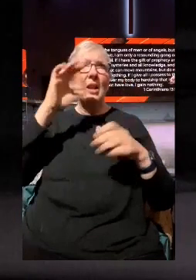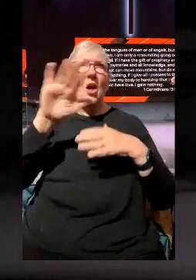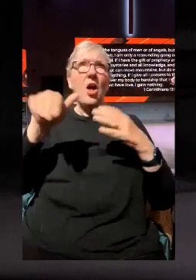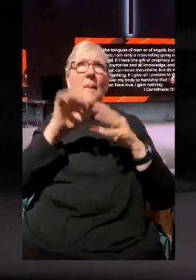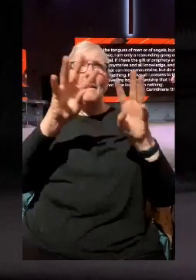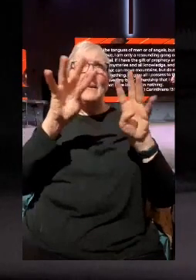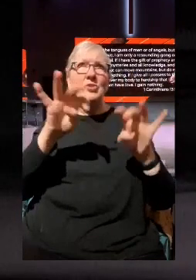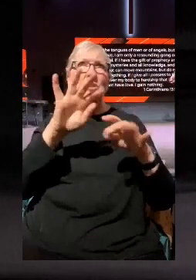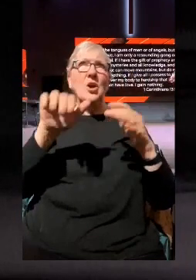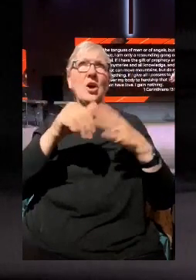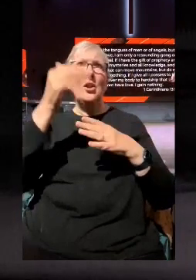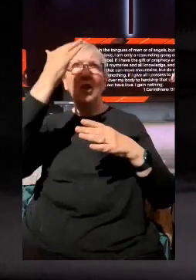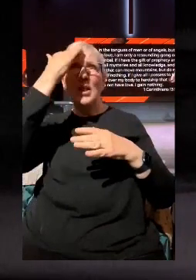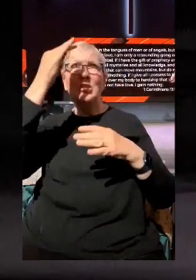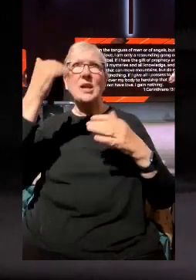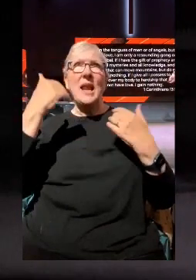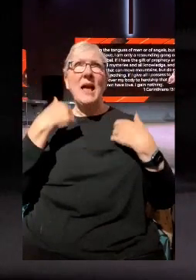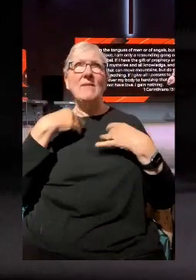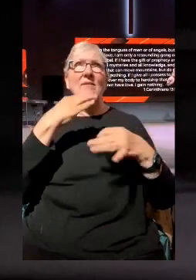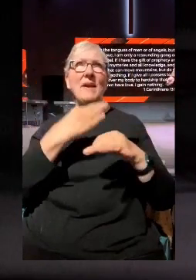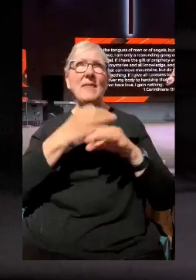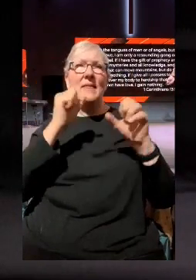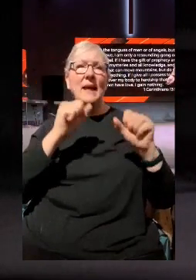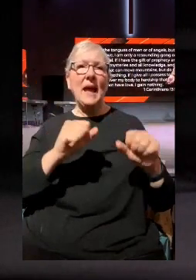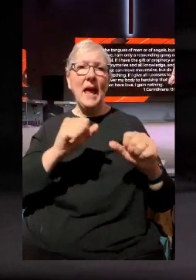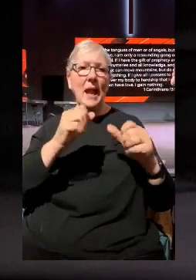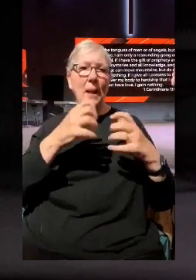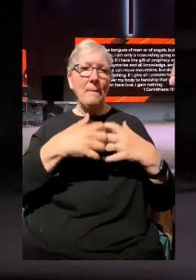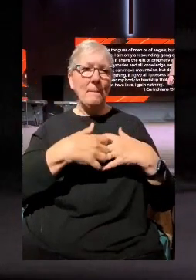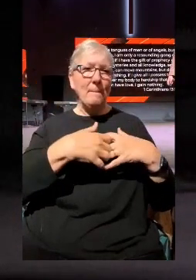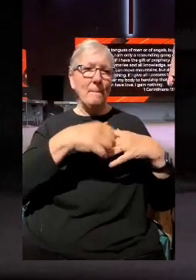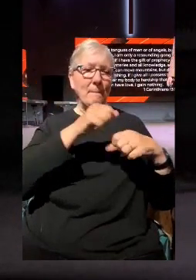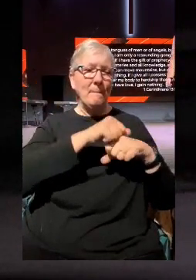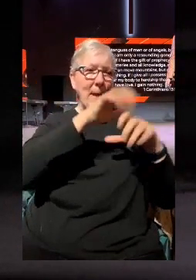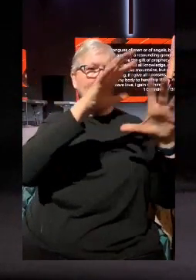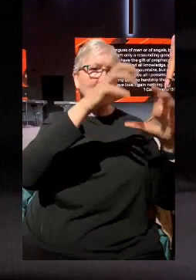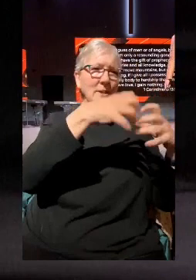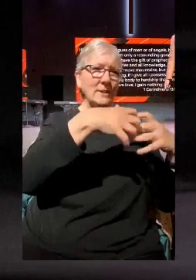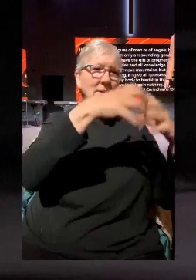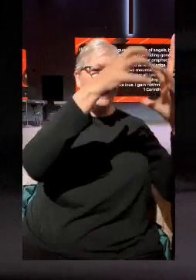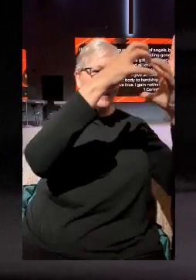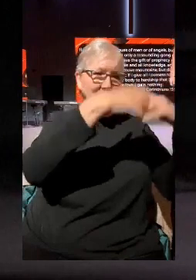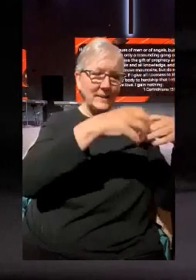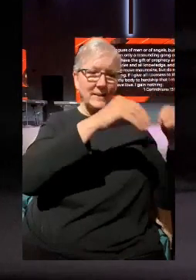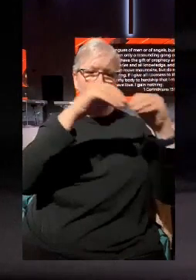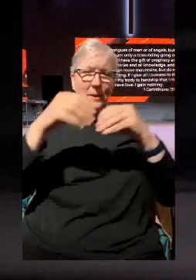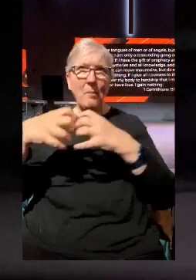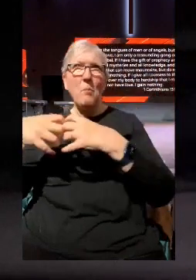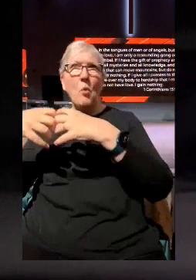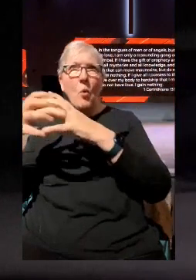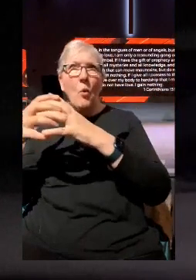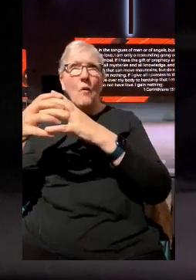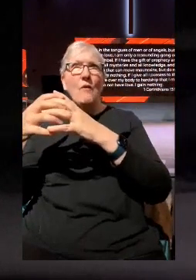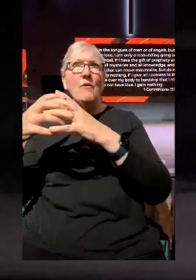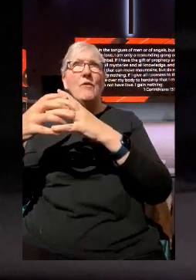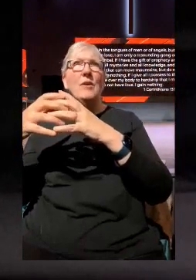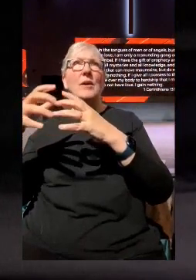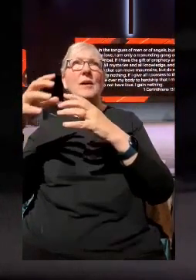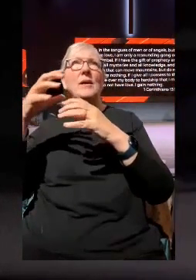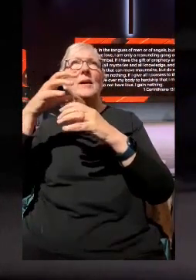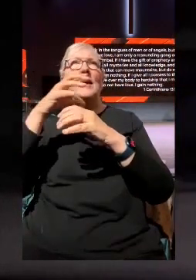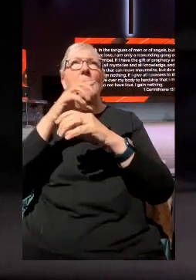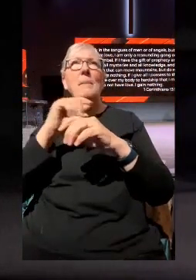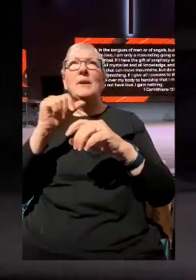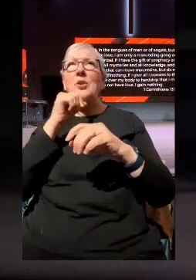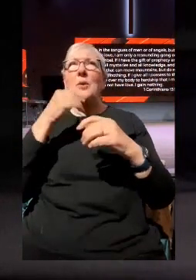not have love, I am nothing. If I give all I possess to the poor and give over my body to hardship that I may boast about